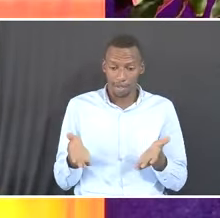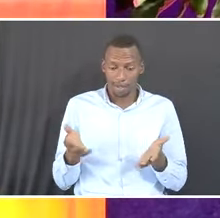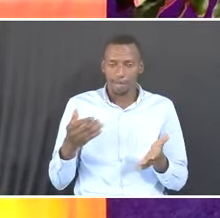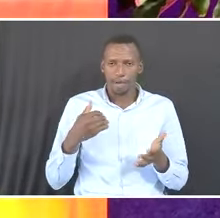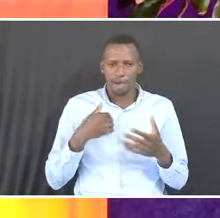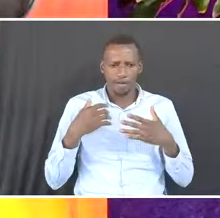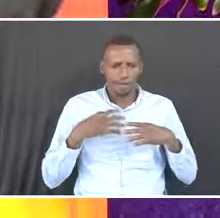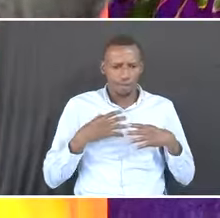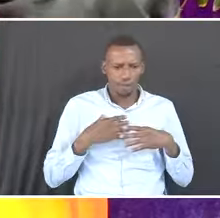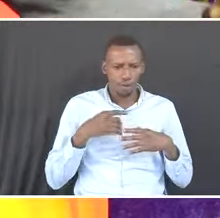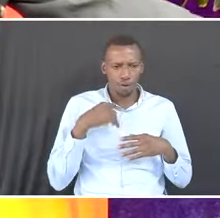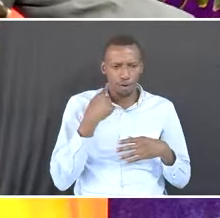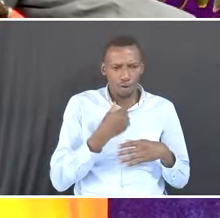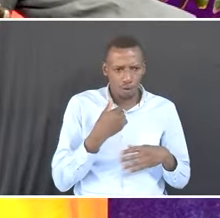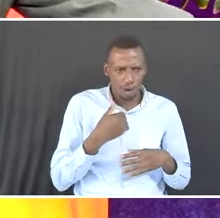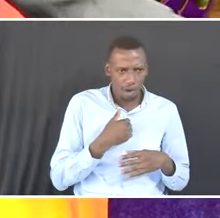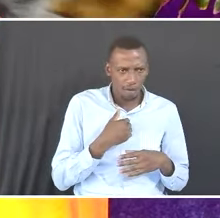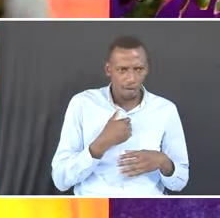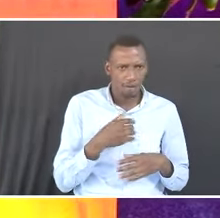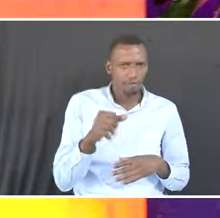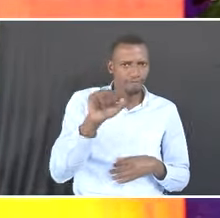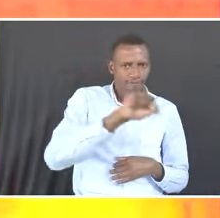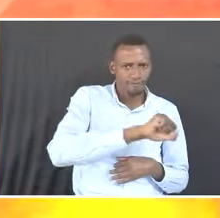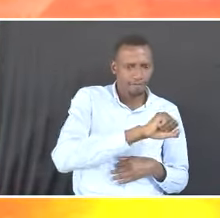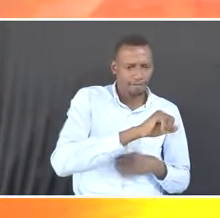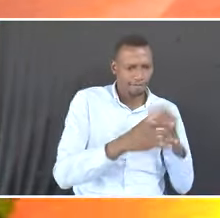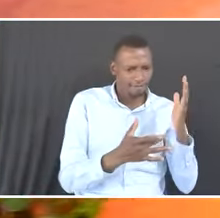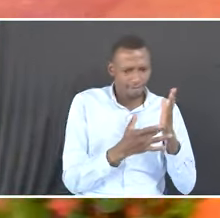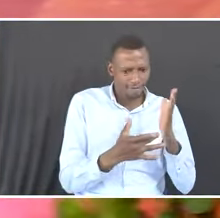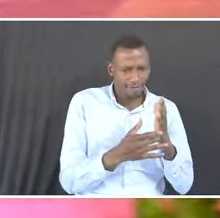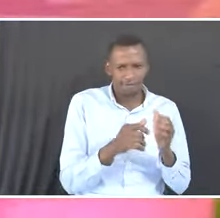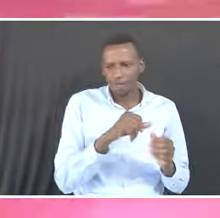and others have a means of transport. So,